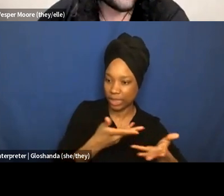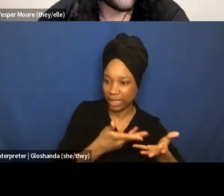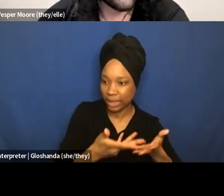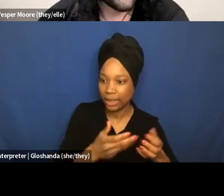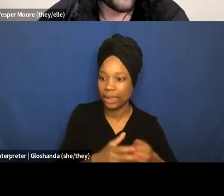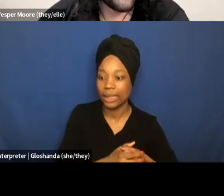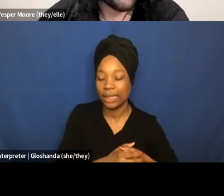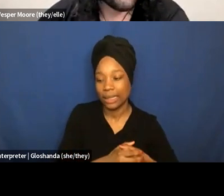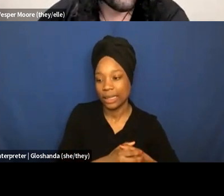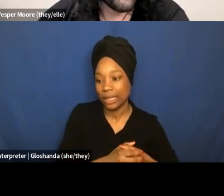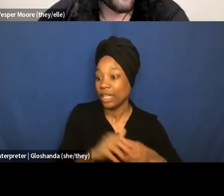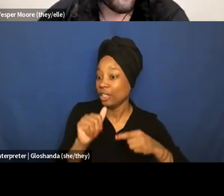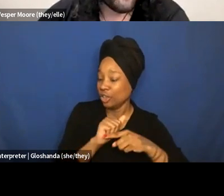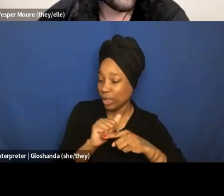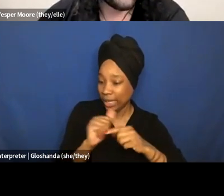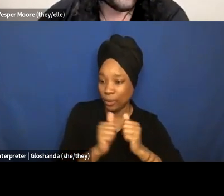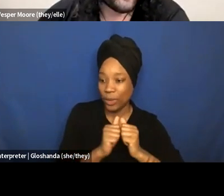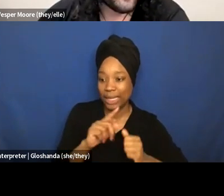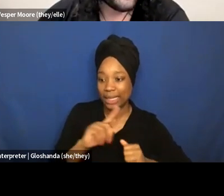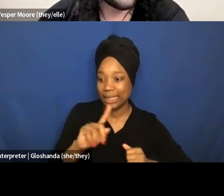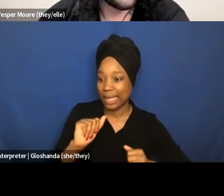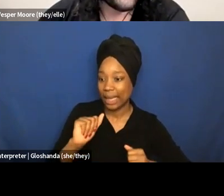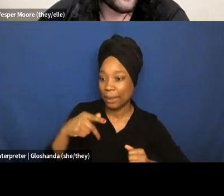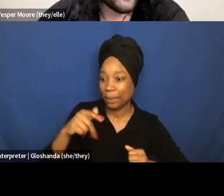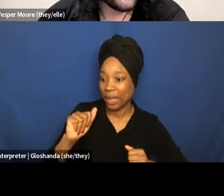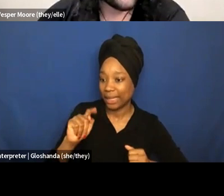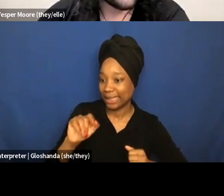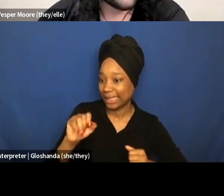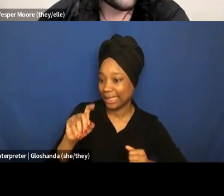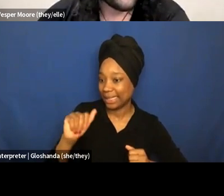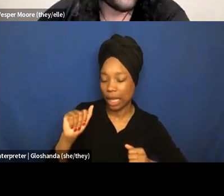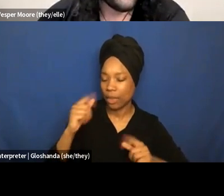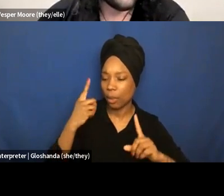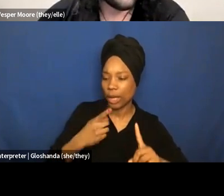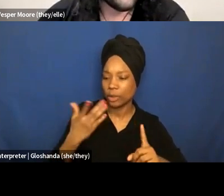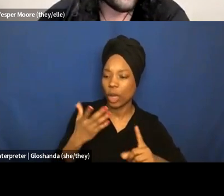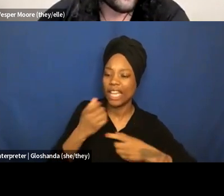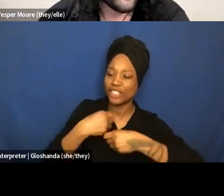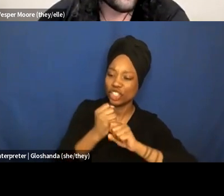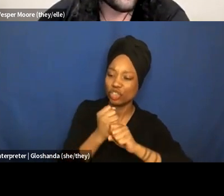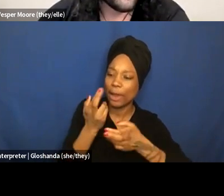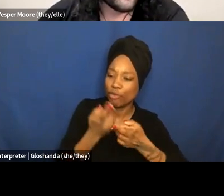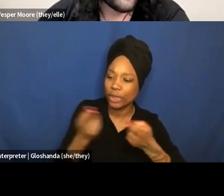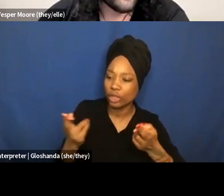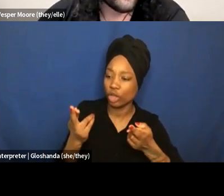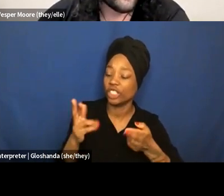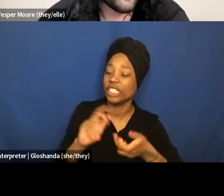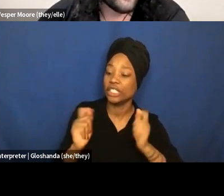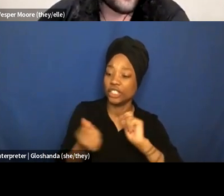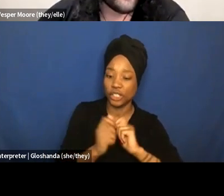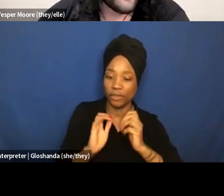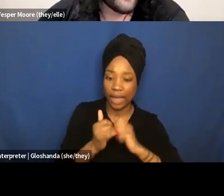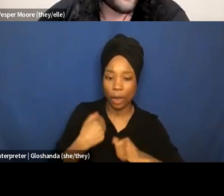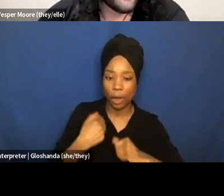the training with the Zapatistas is exactly it. It's a matter of generative resourcing and changing how we see resourcing. I think the work of